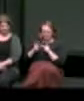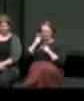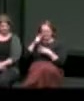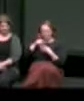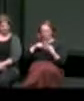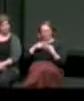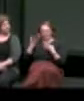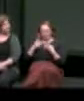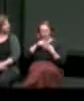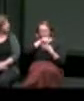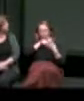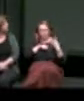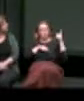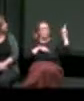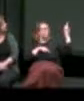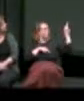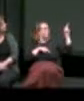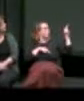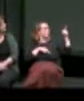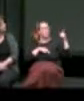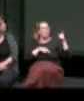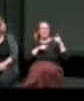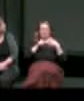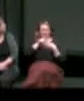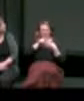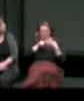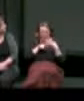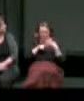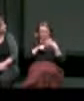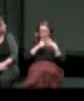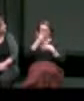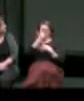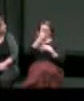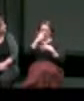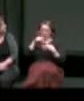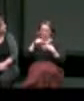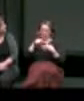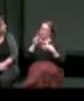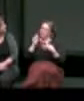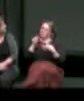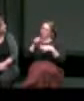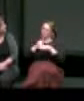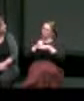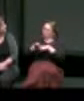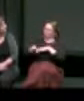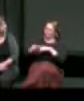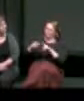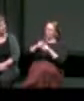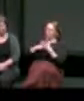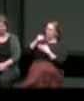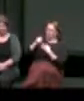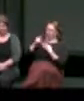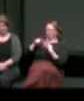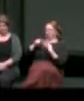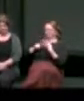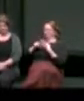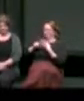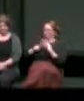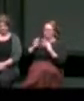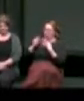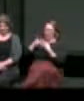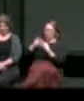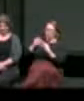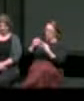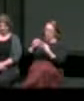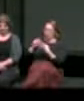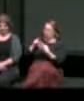4 here. And of those, only 1 had the potential to be impacted by the project. All the others could be avoided. So